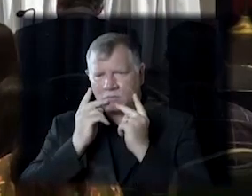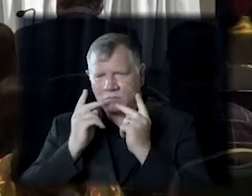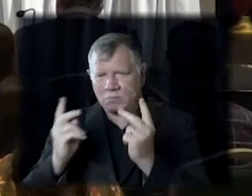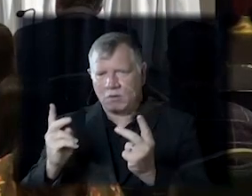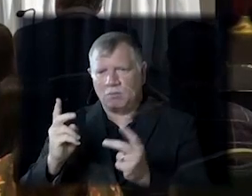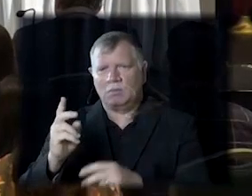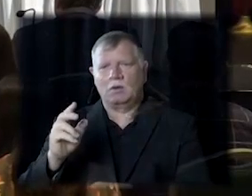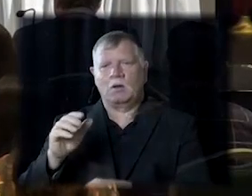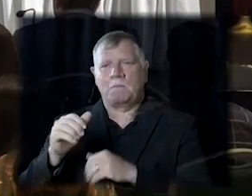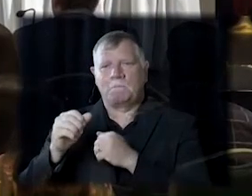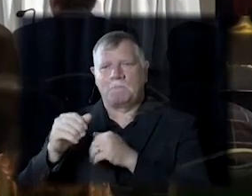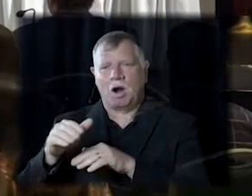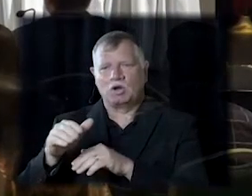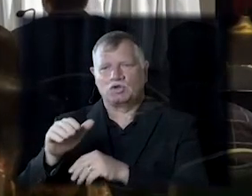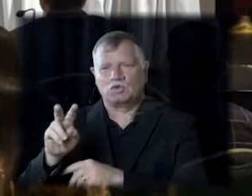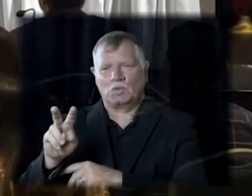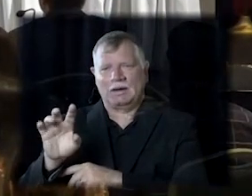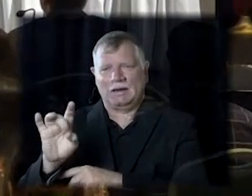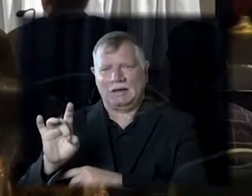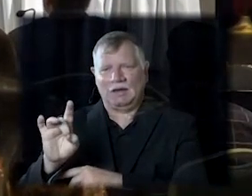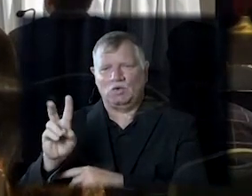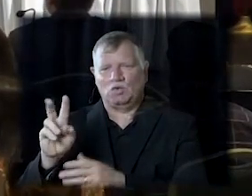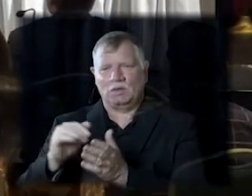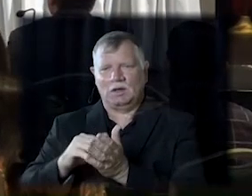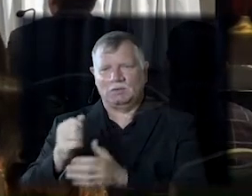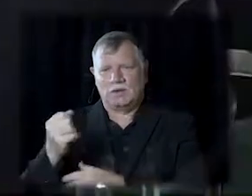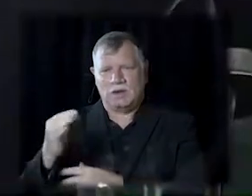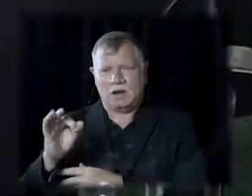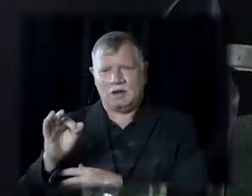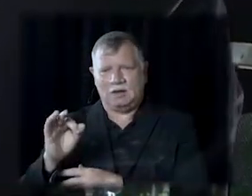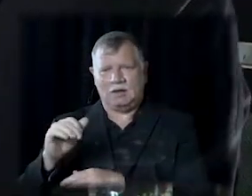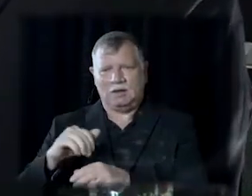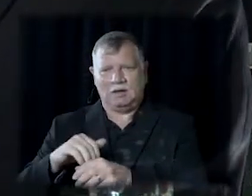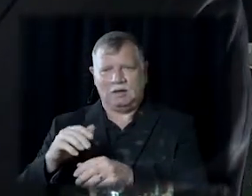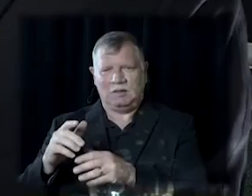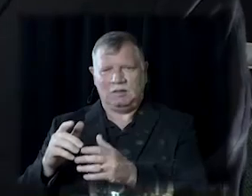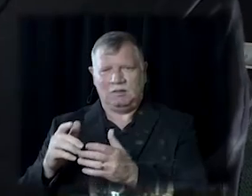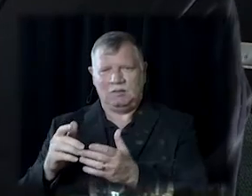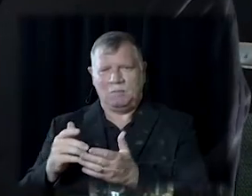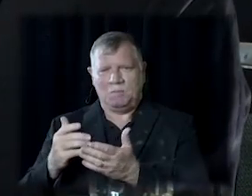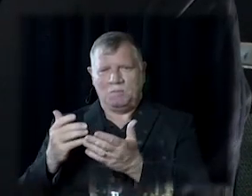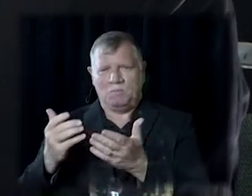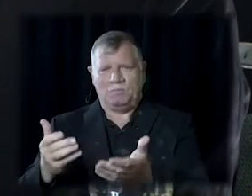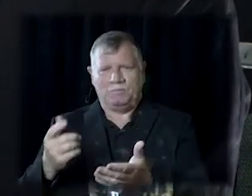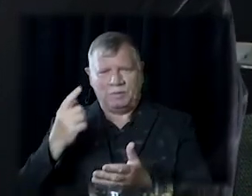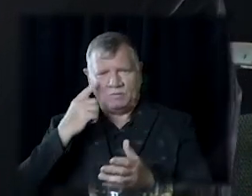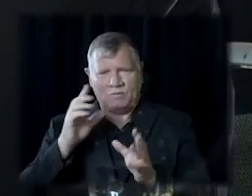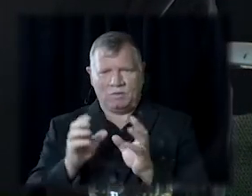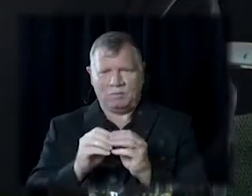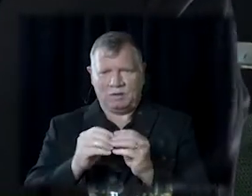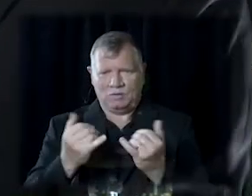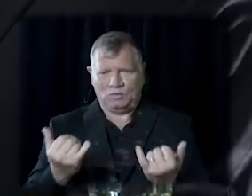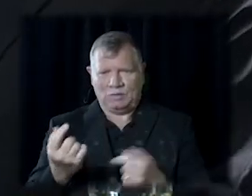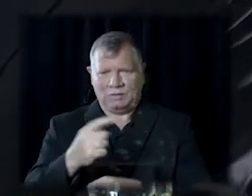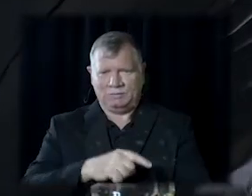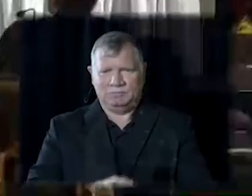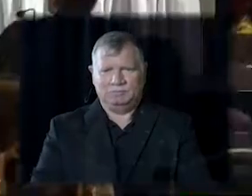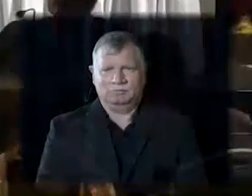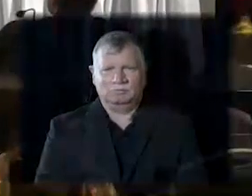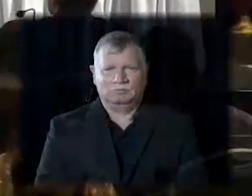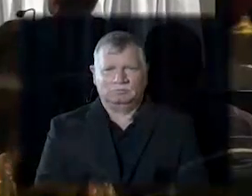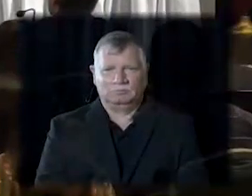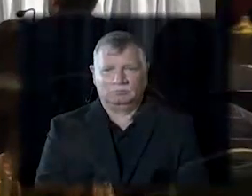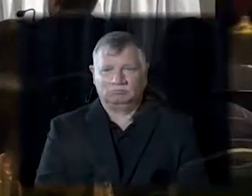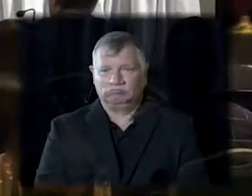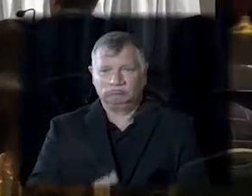on March 28, 2019, in the form presented to the meeting today. Would